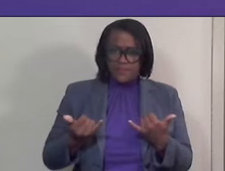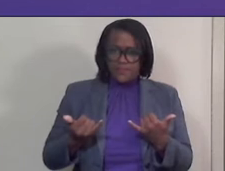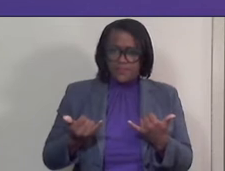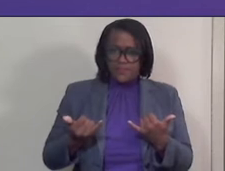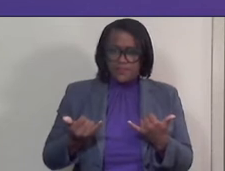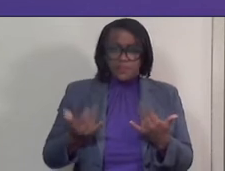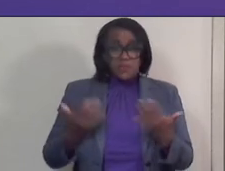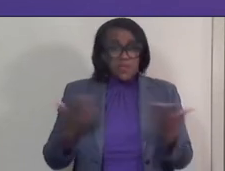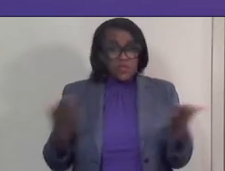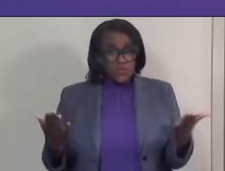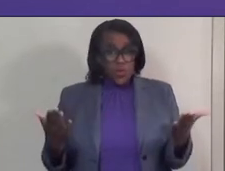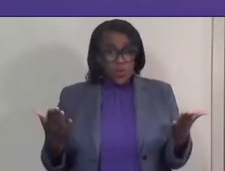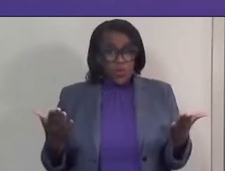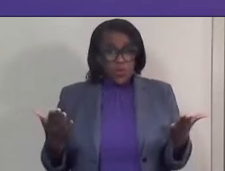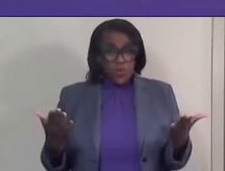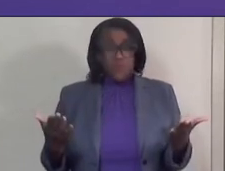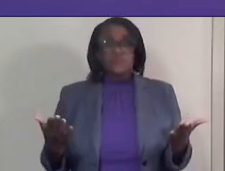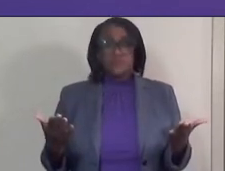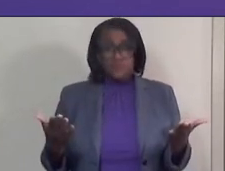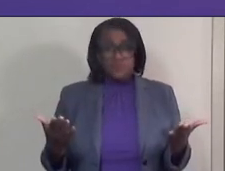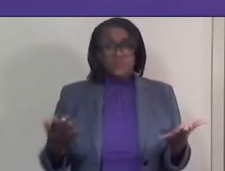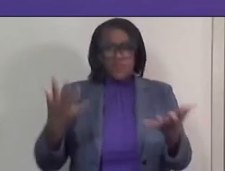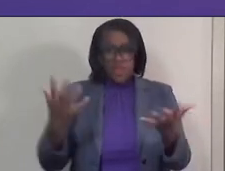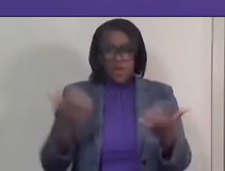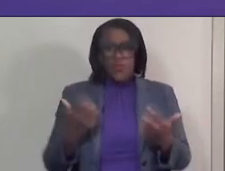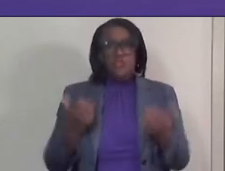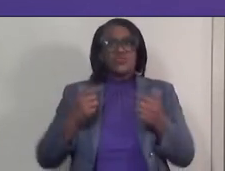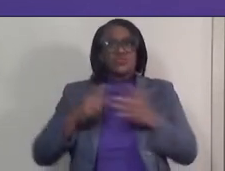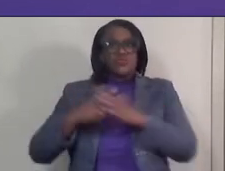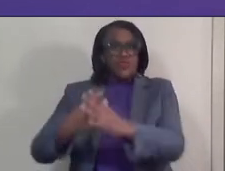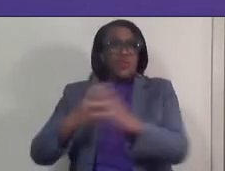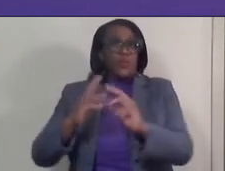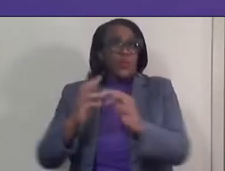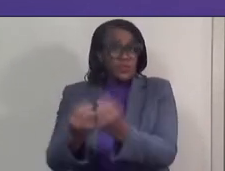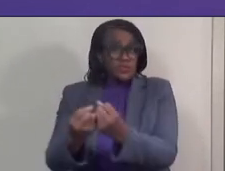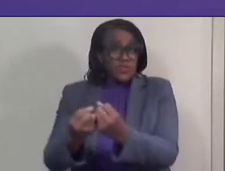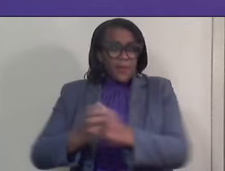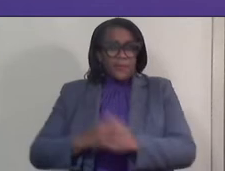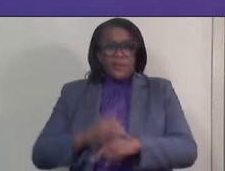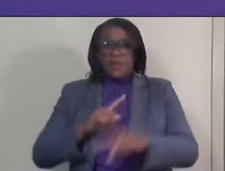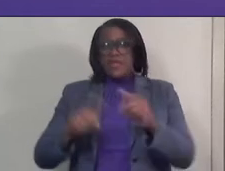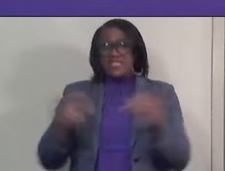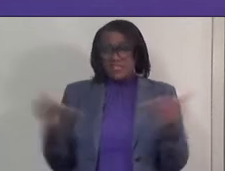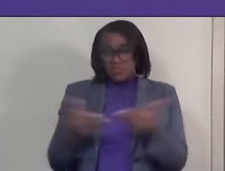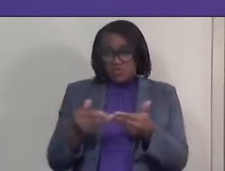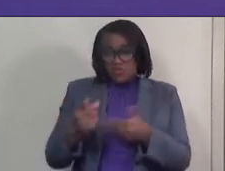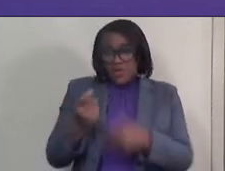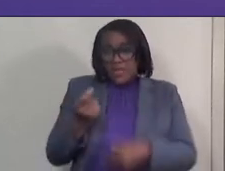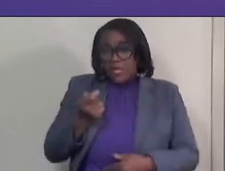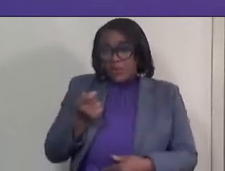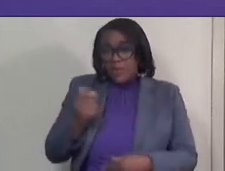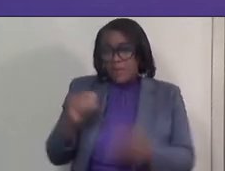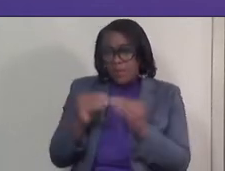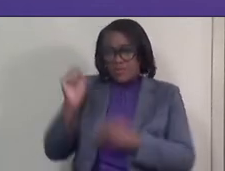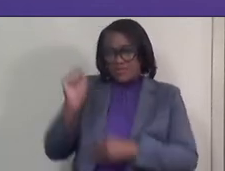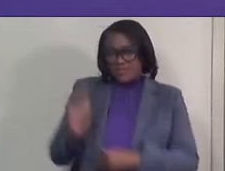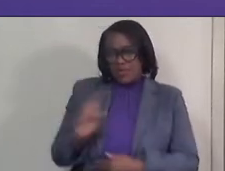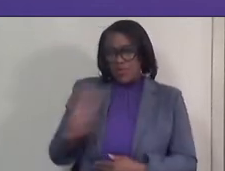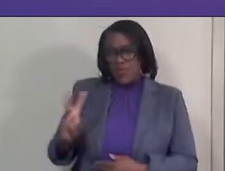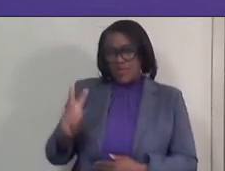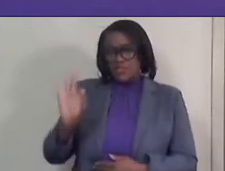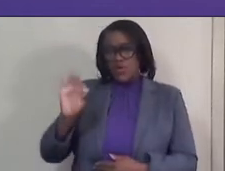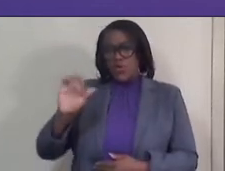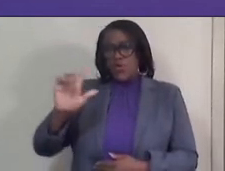So I would like to roll now into the workshop, but to introduce you a little bit more to the Southwest Folklife